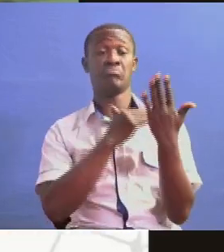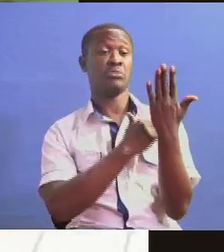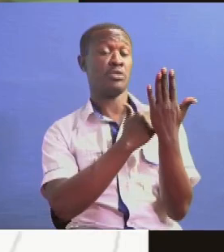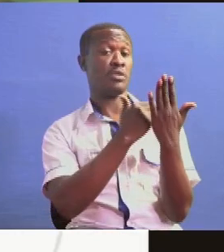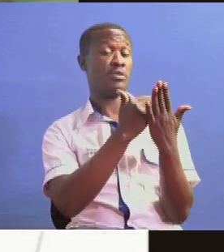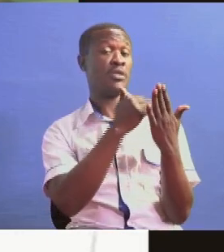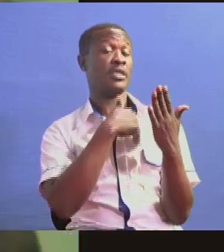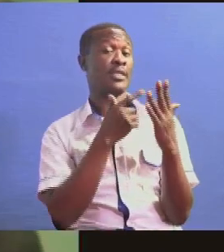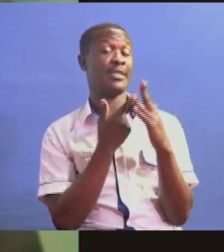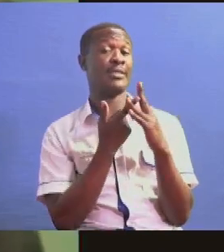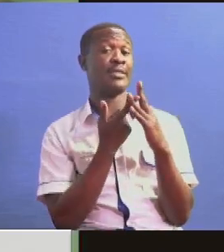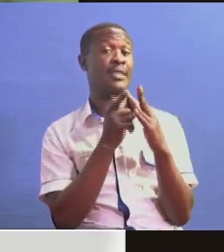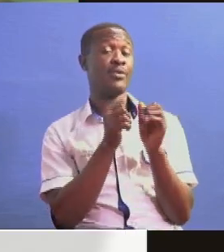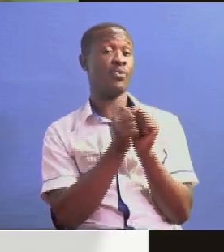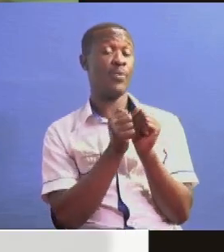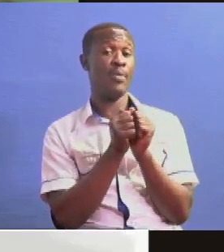Because it started with